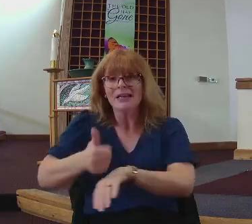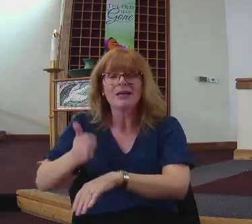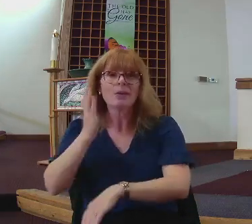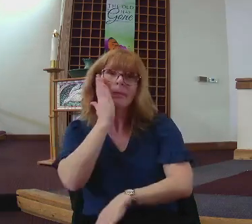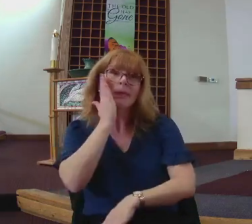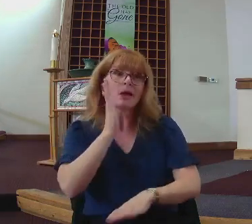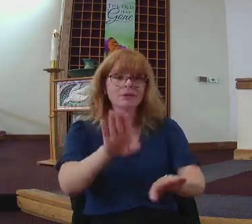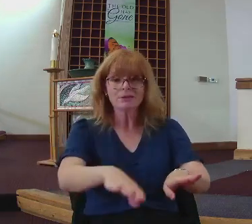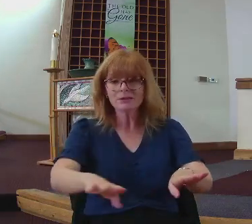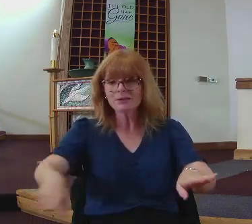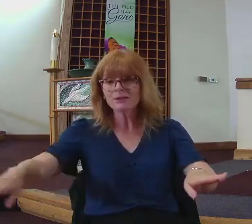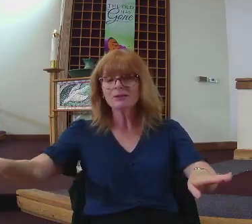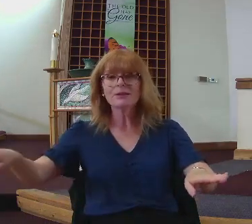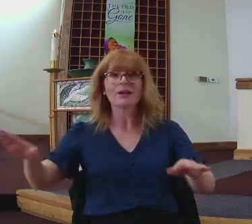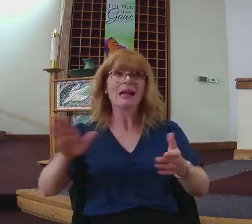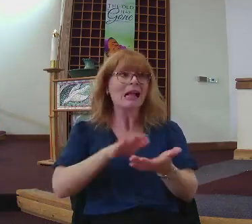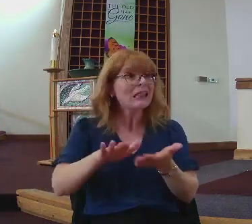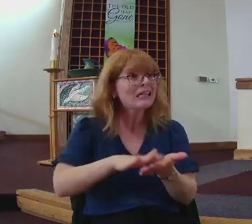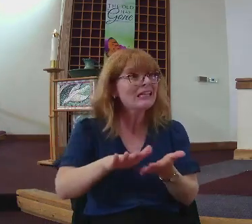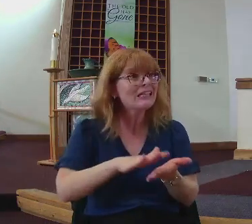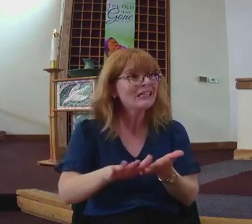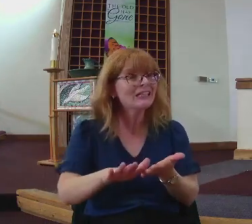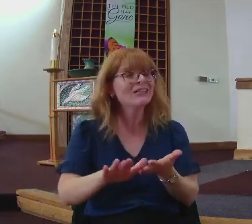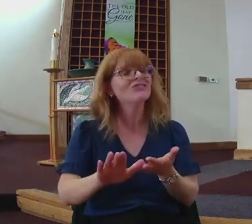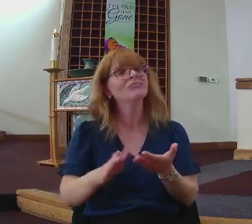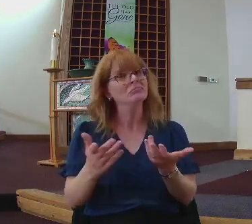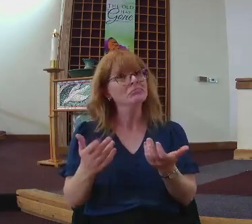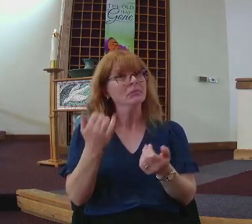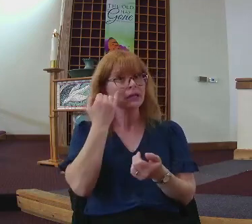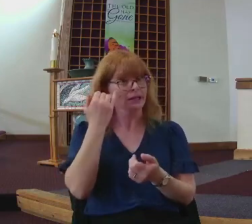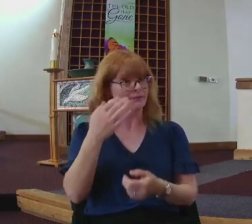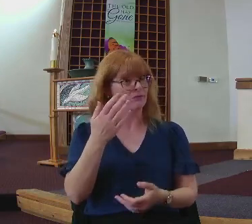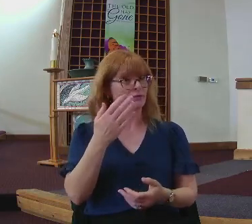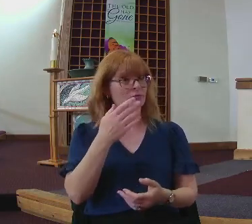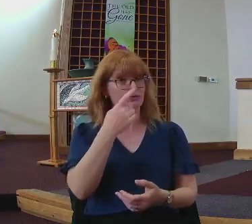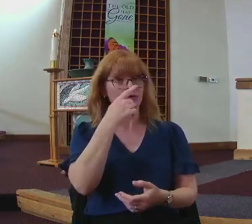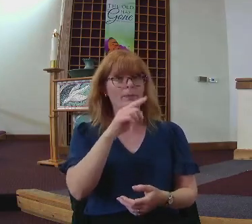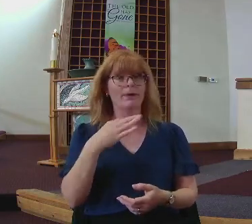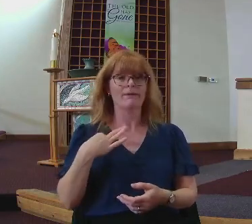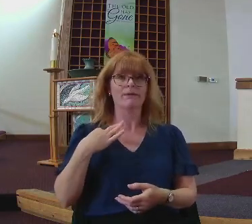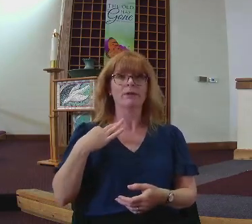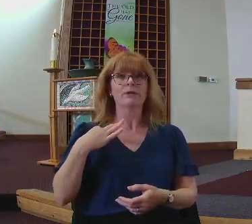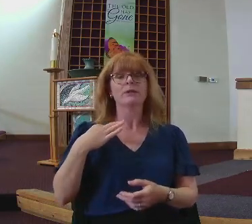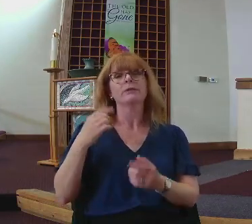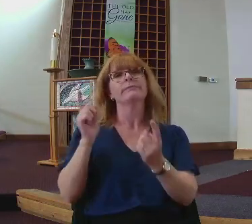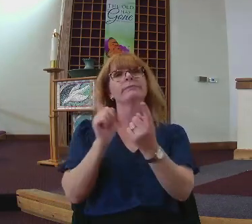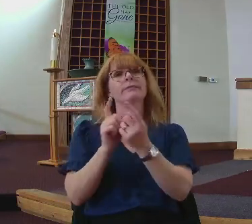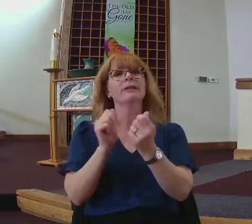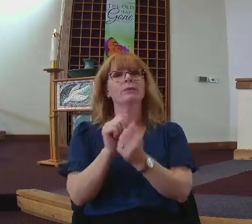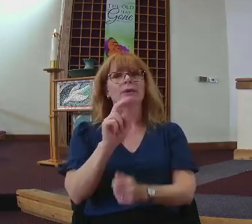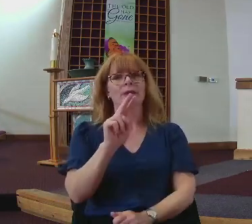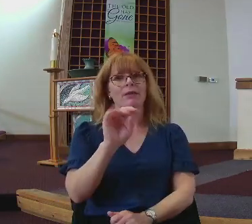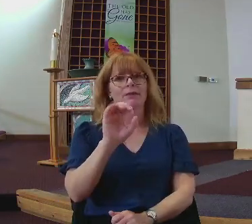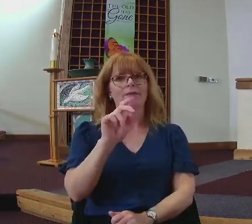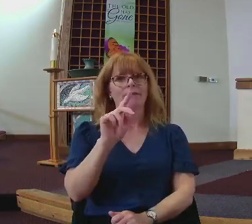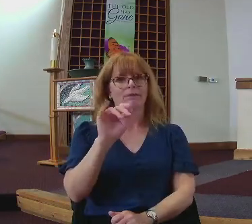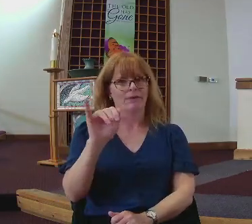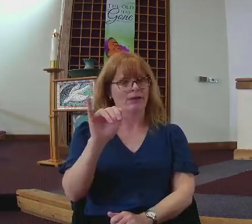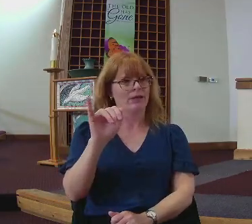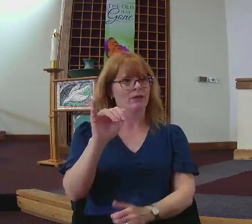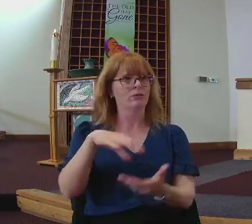up, visit with Vicky Matustic. She is out at the connection station in the foyer, and just help us get